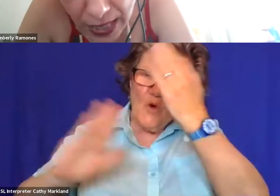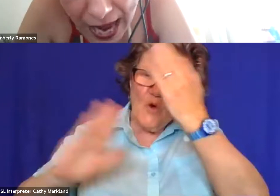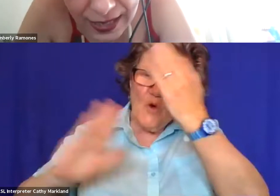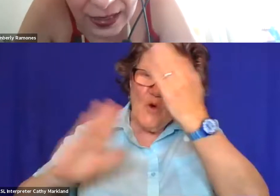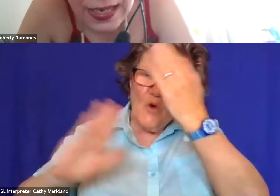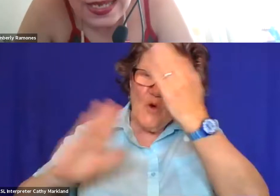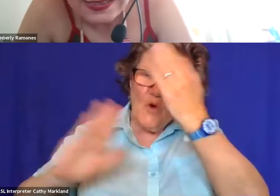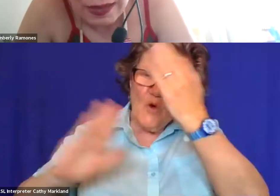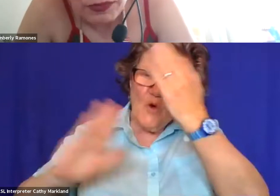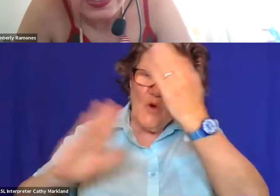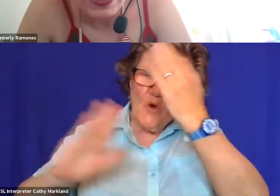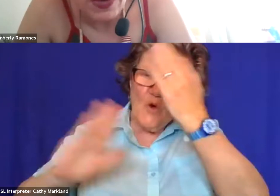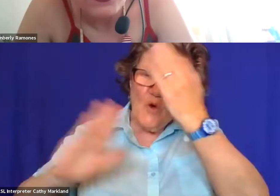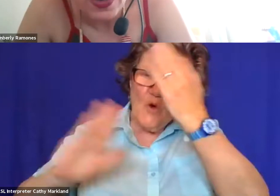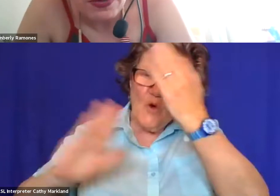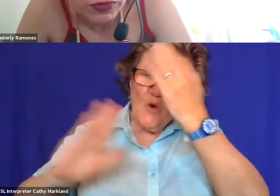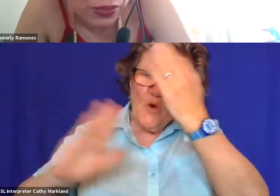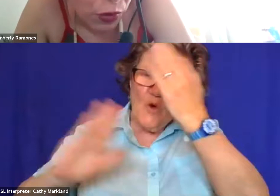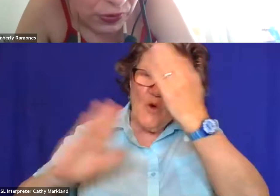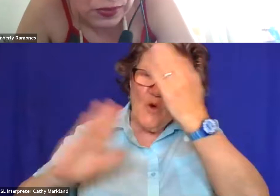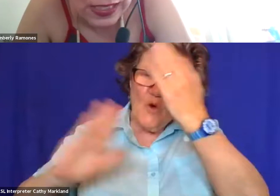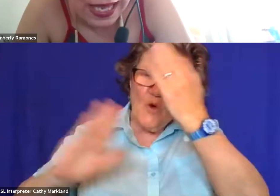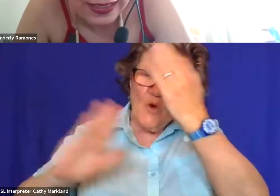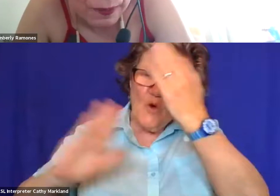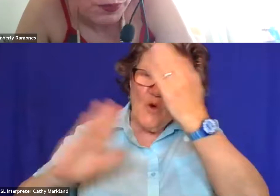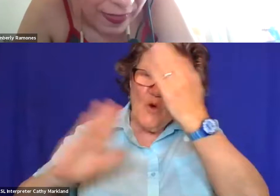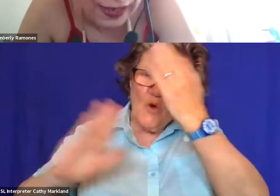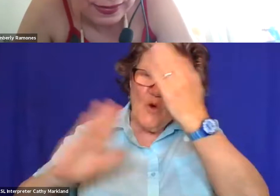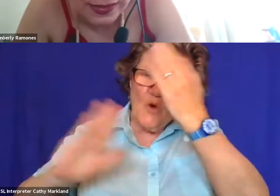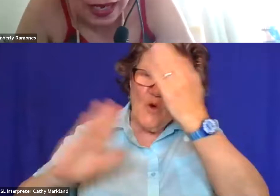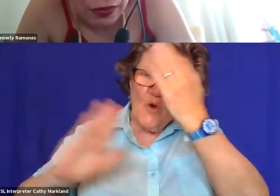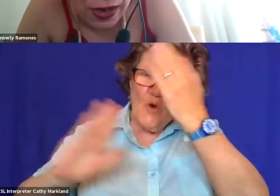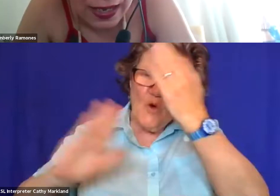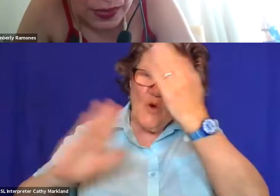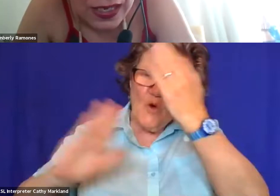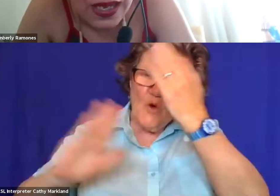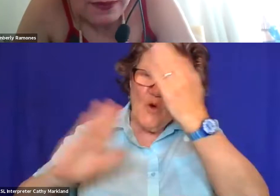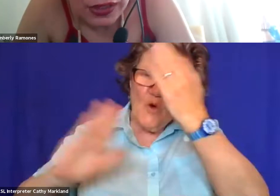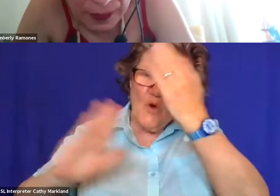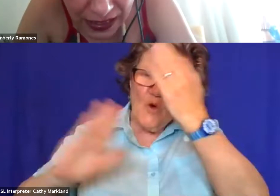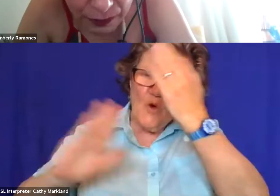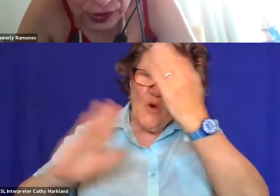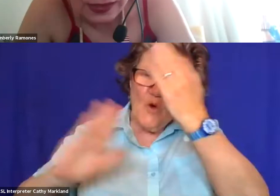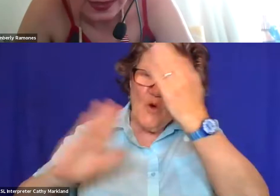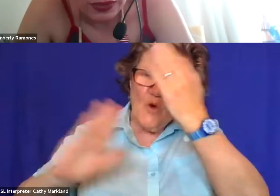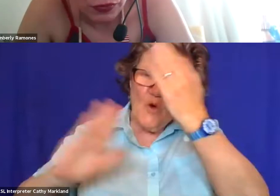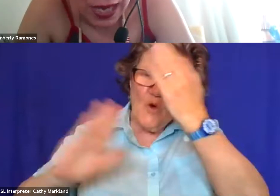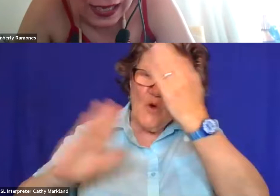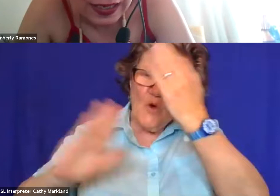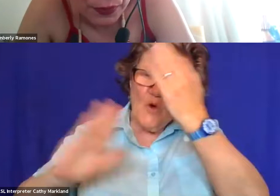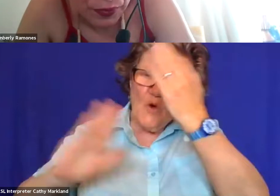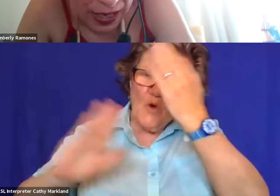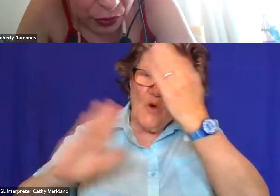student who may need an IEP. And we also want to make sure that we're providing the right level of services to